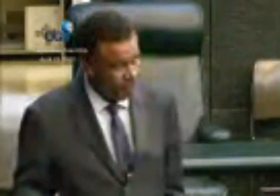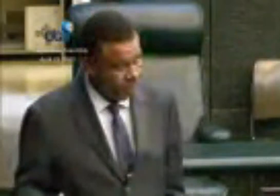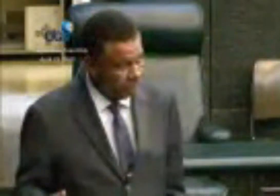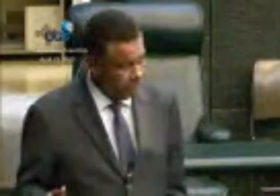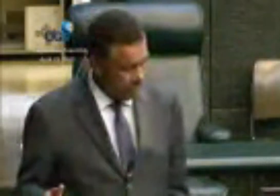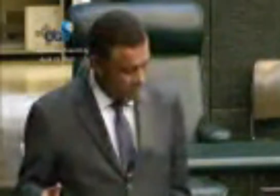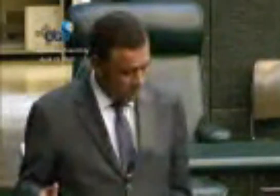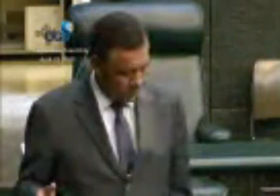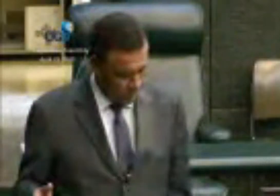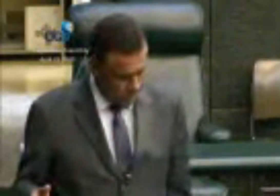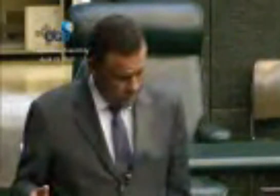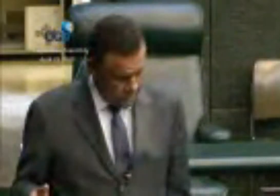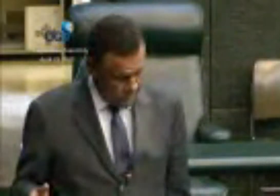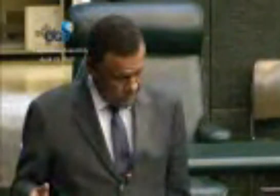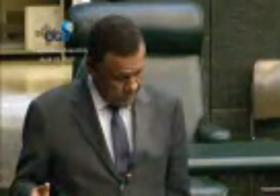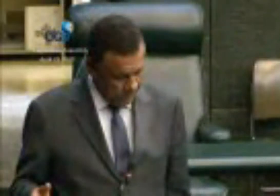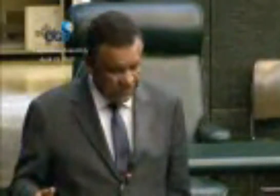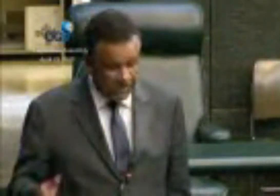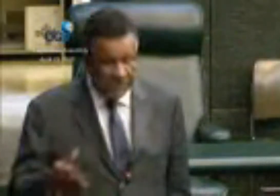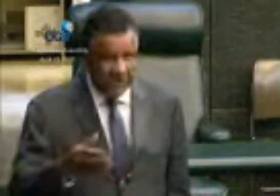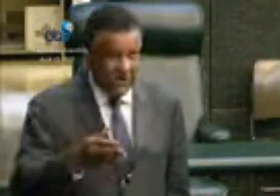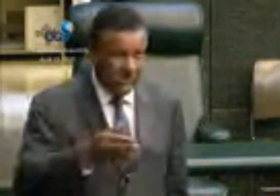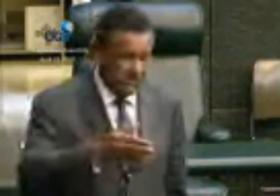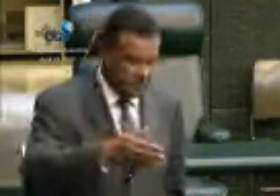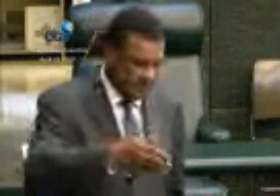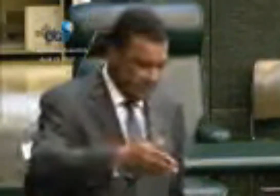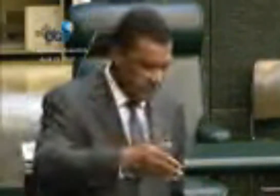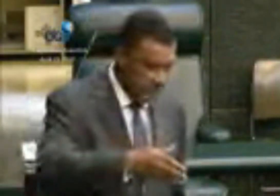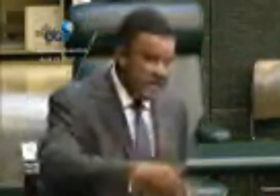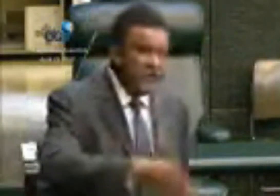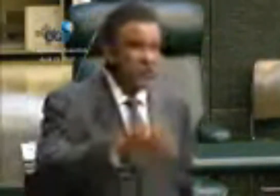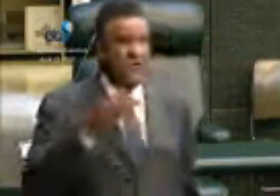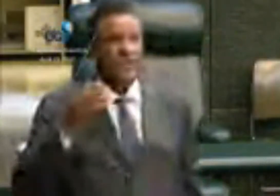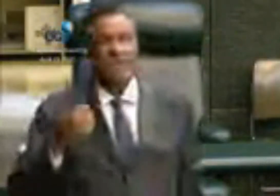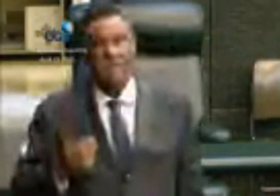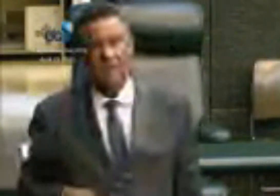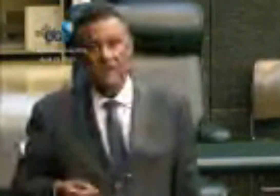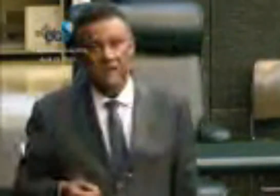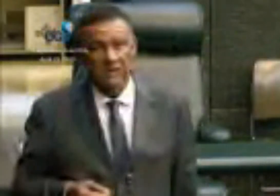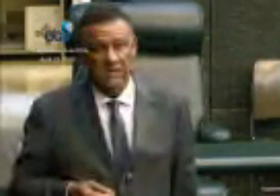Mr. Speaker, this pension is